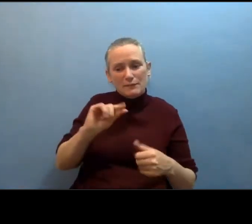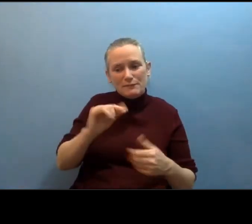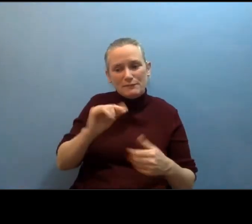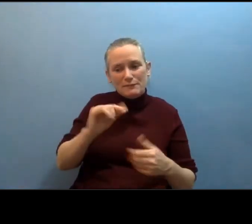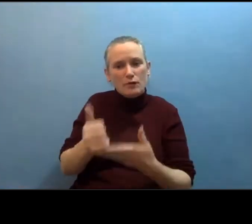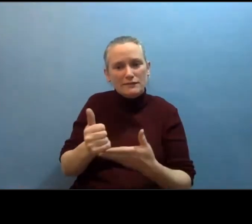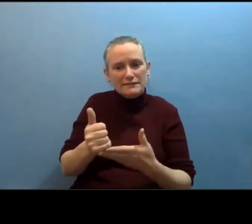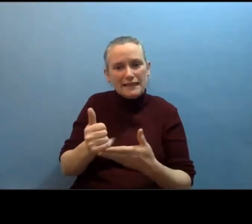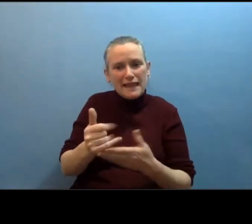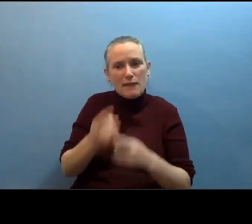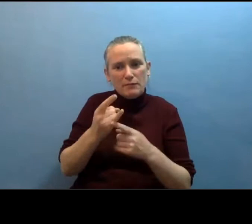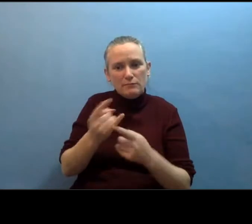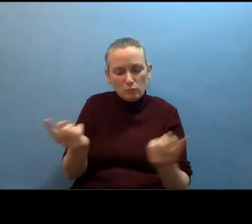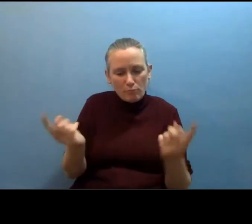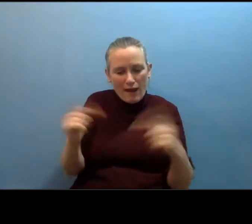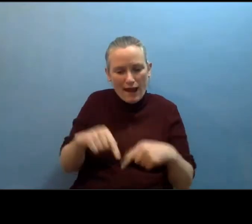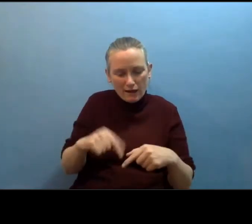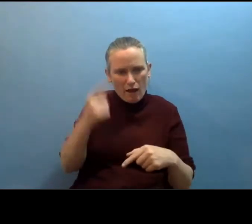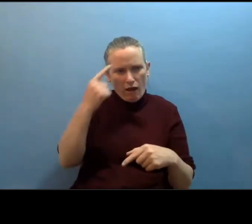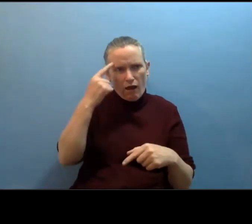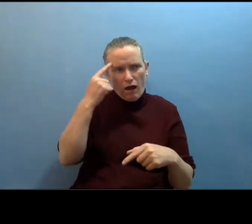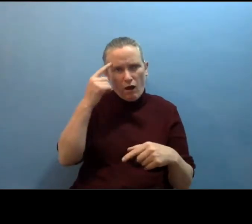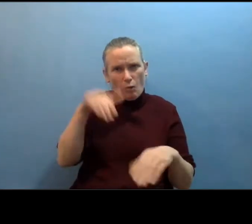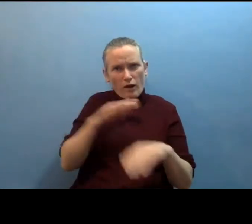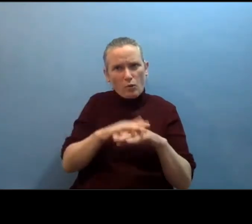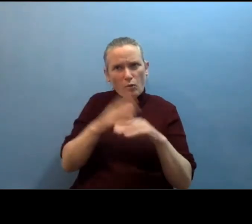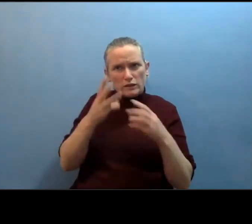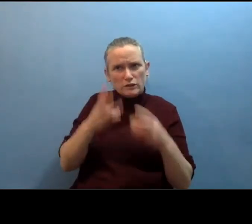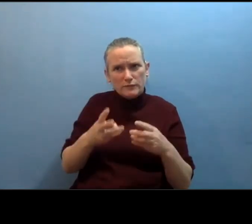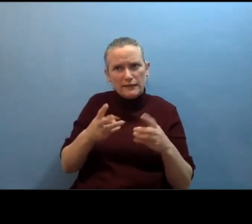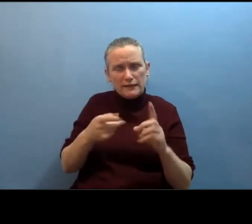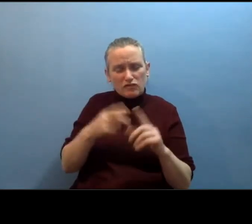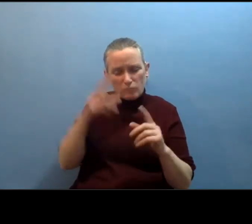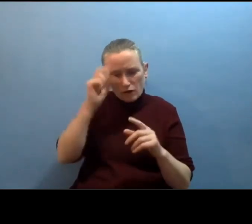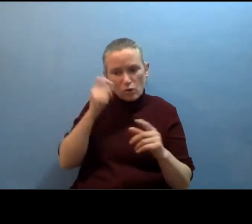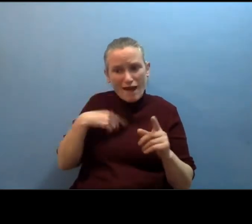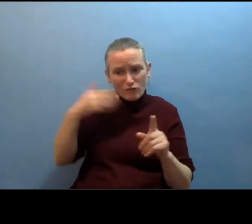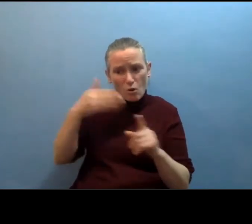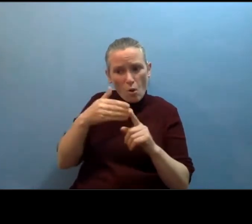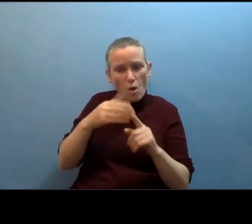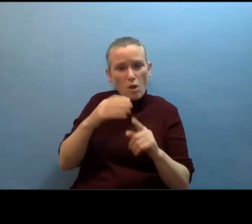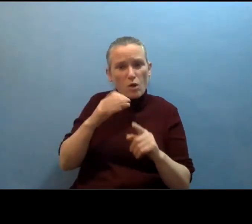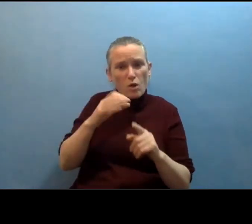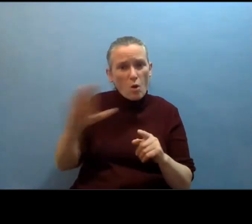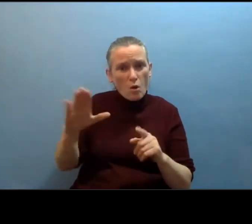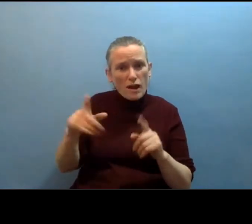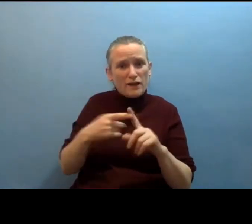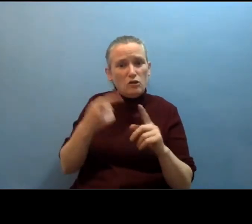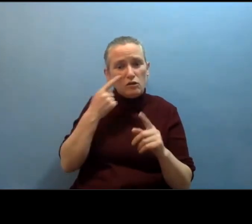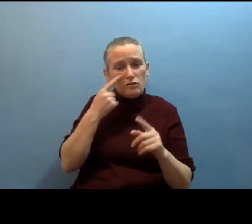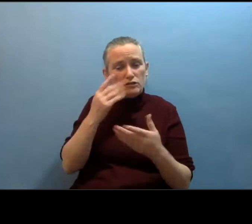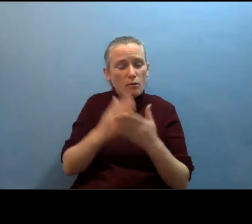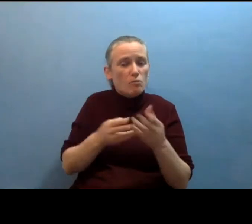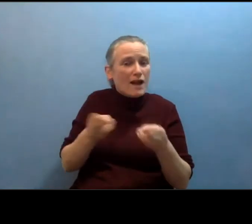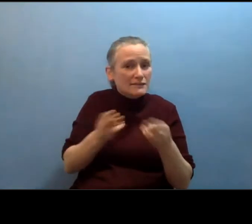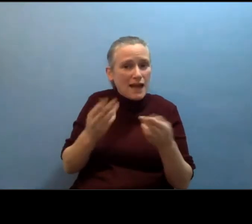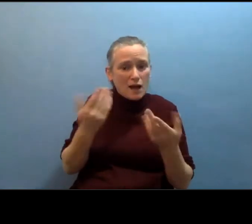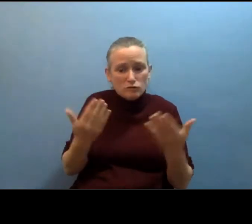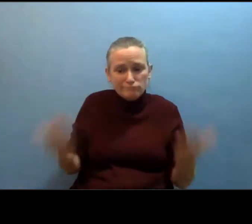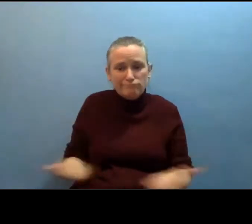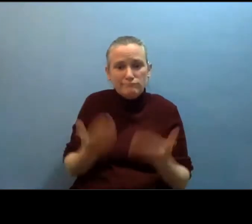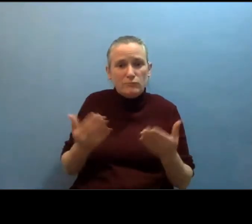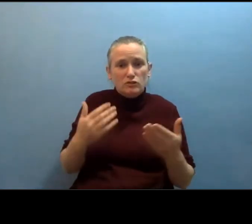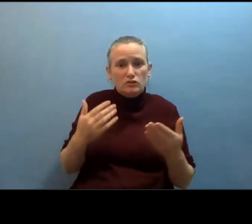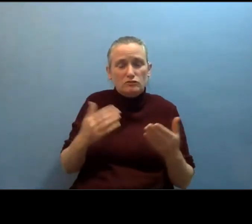and kind of remind him of what his goals are, and then look at some practical motivational strategies for him might be really useful.